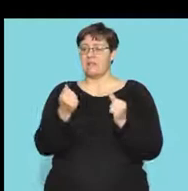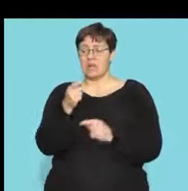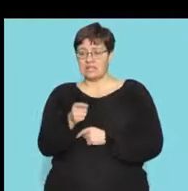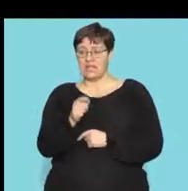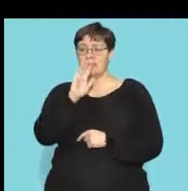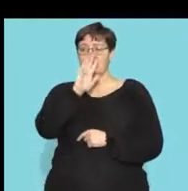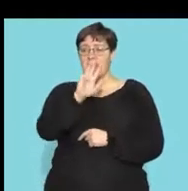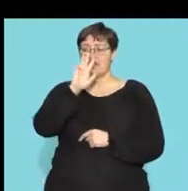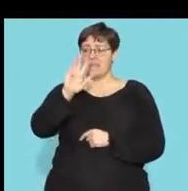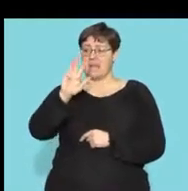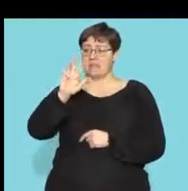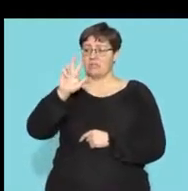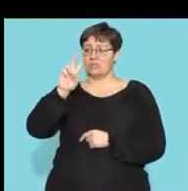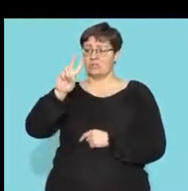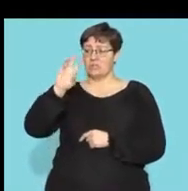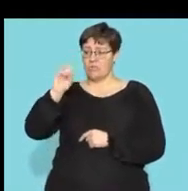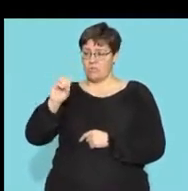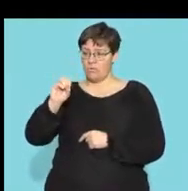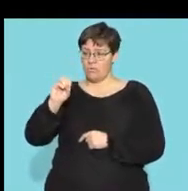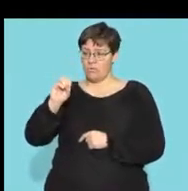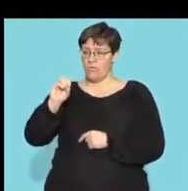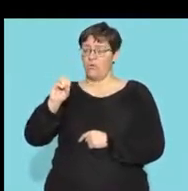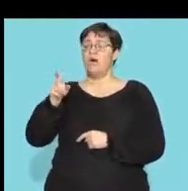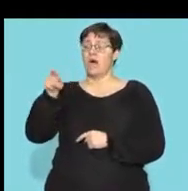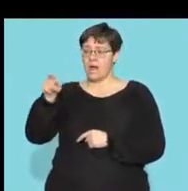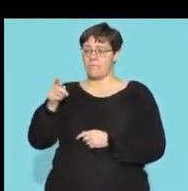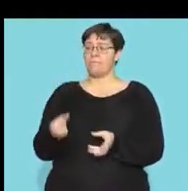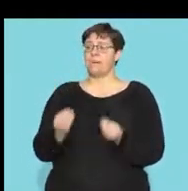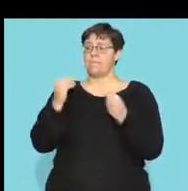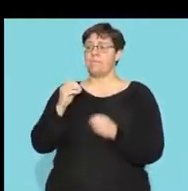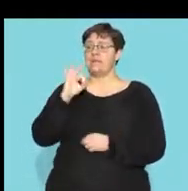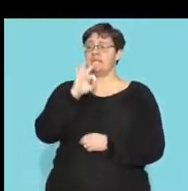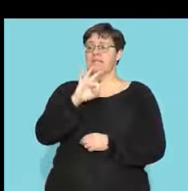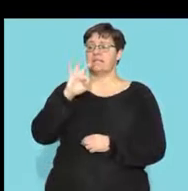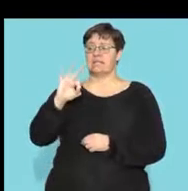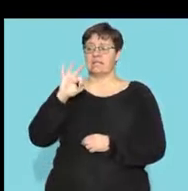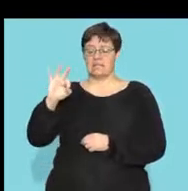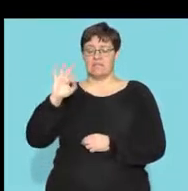of the goods that were returned, and obviously this will give me now a figure of